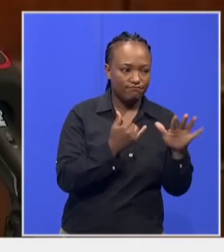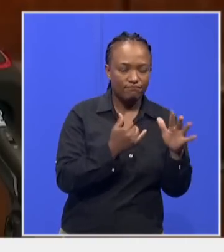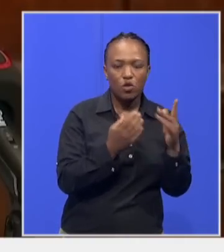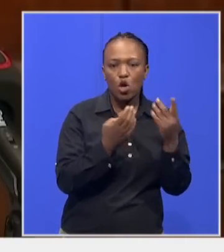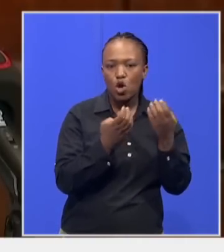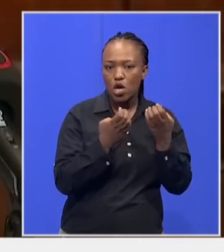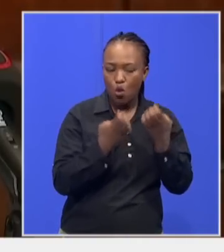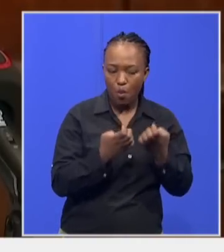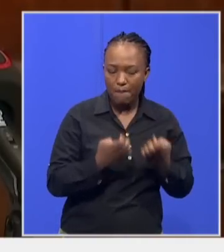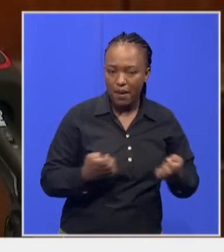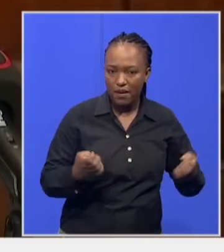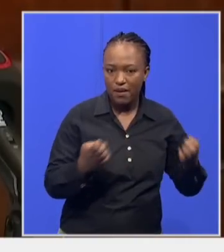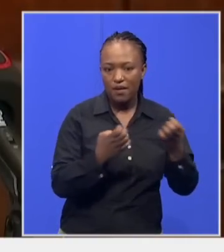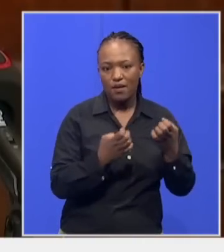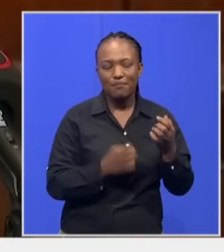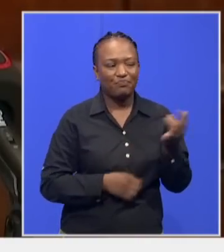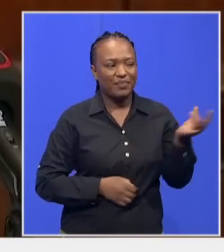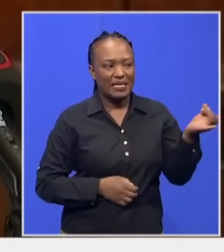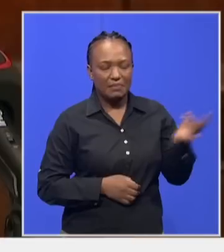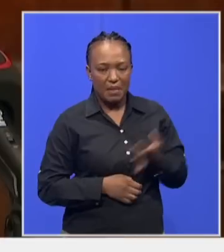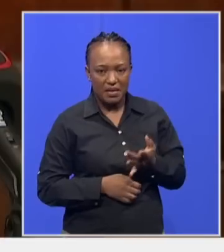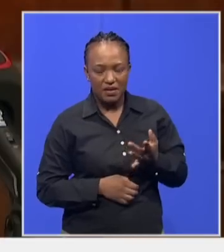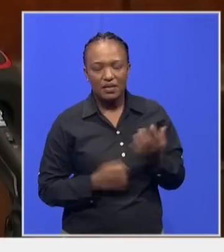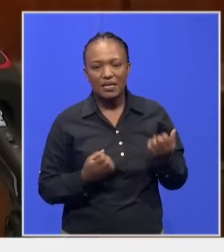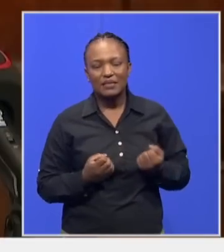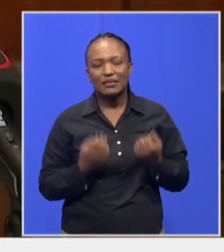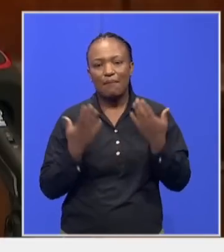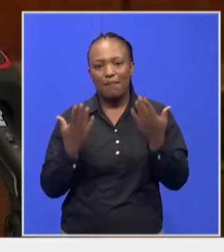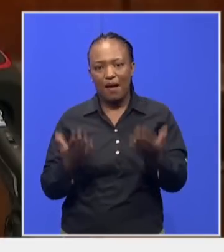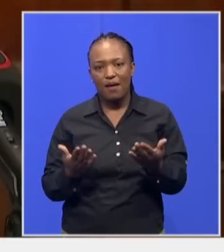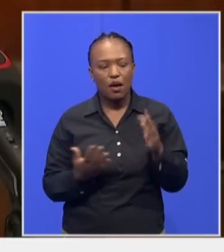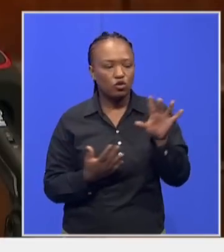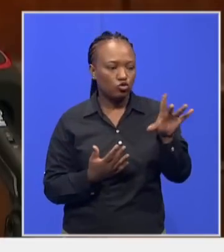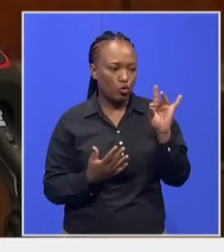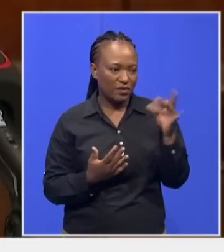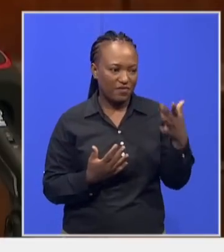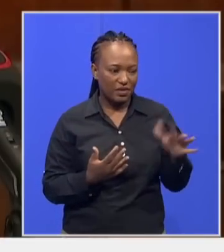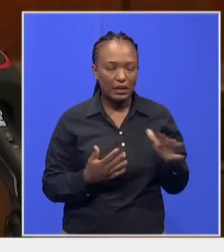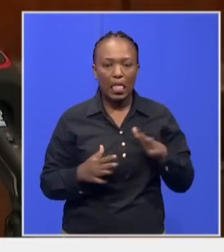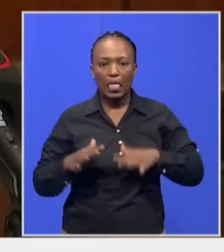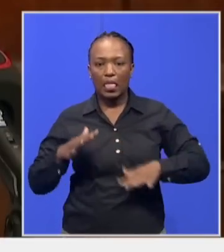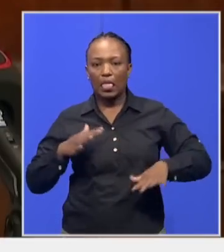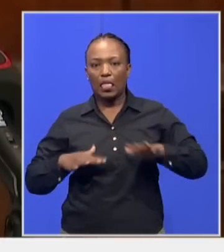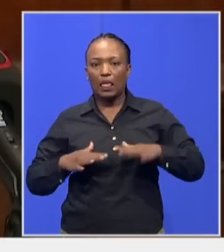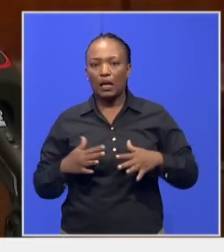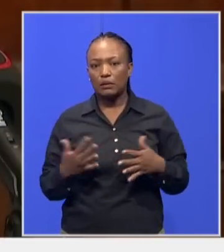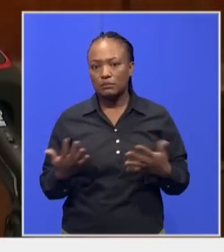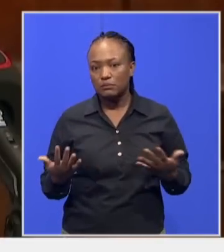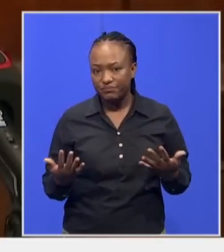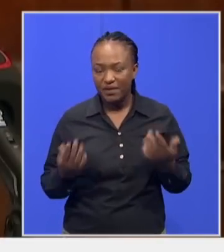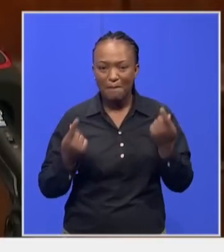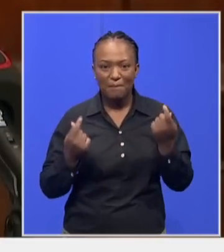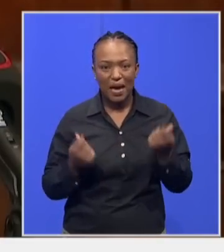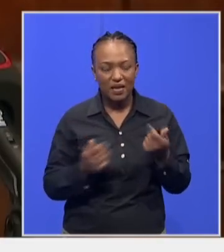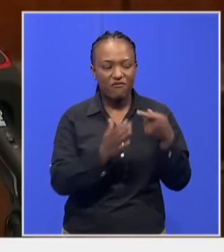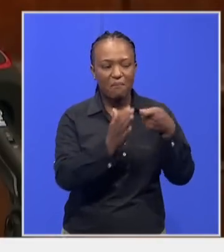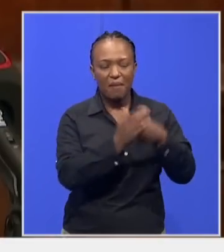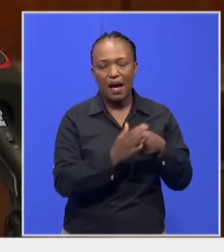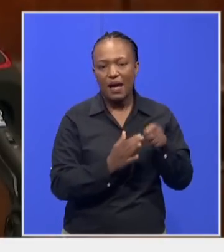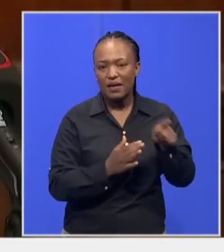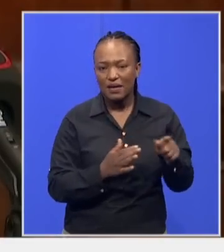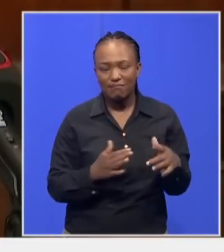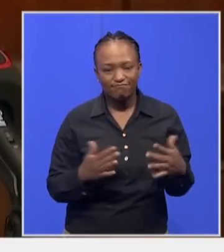is expensive, the supplier that has been chosen doesn't have the necessary liquidity to purchase that, doesn't